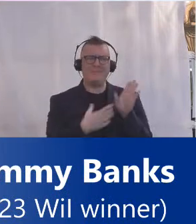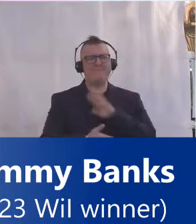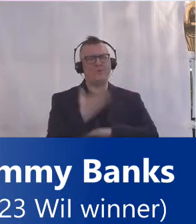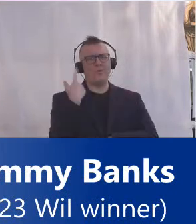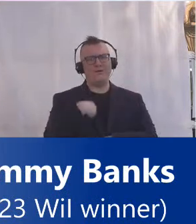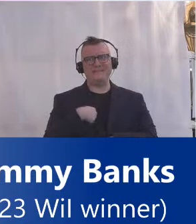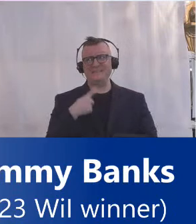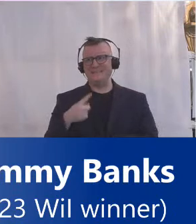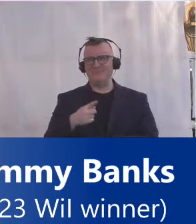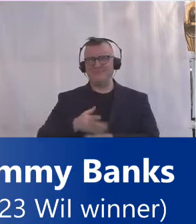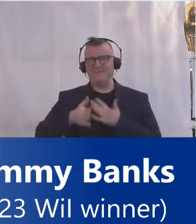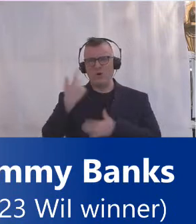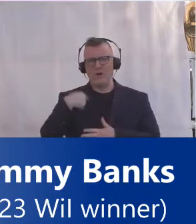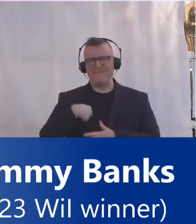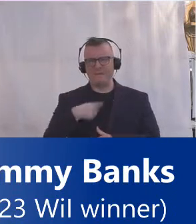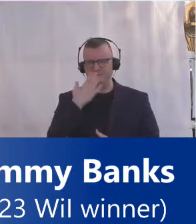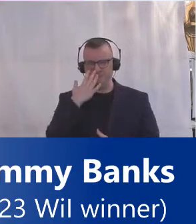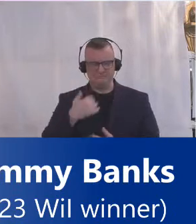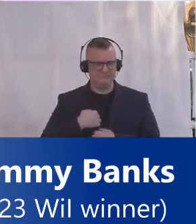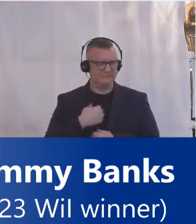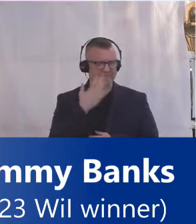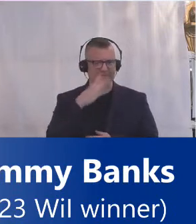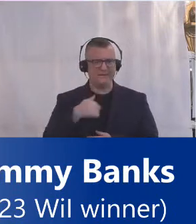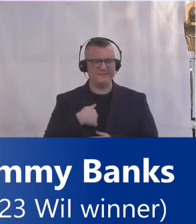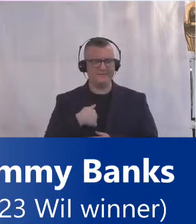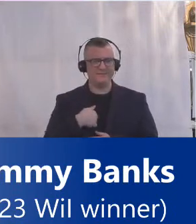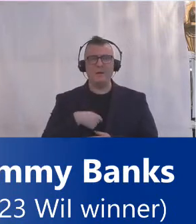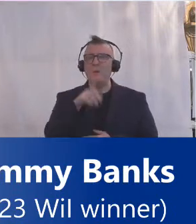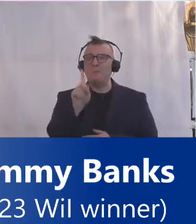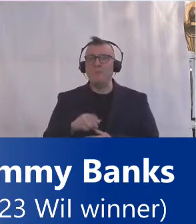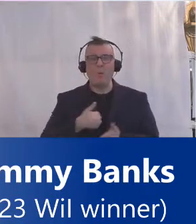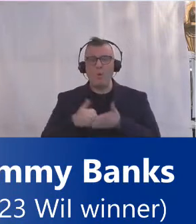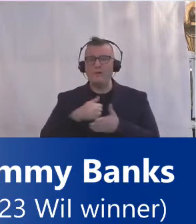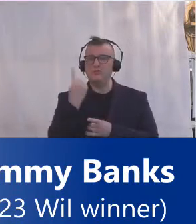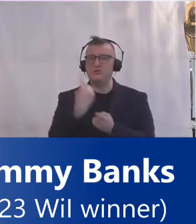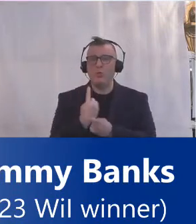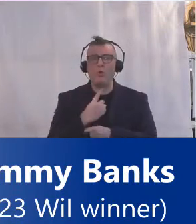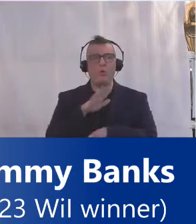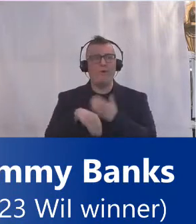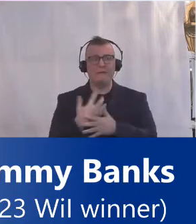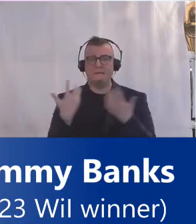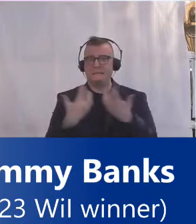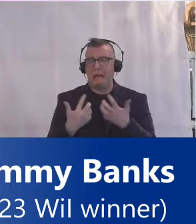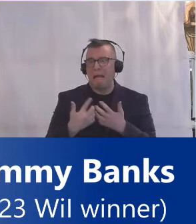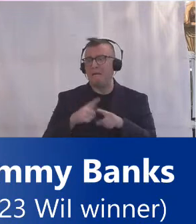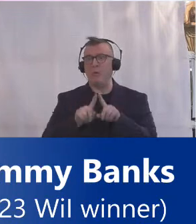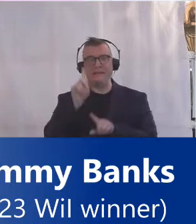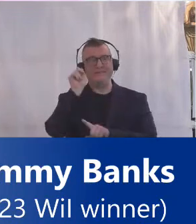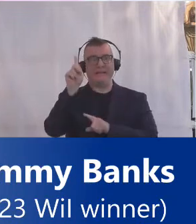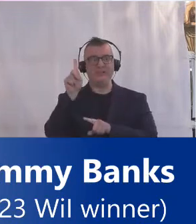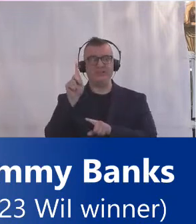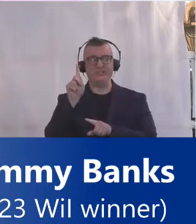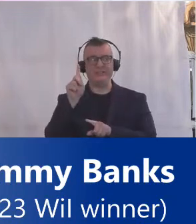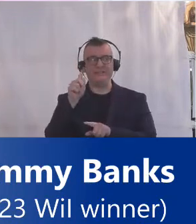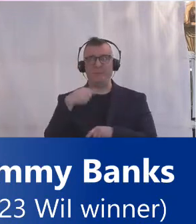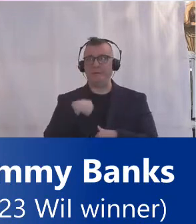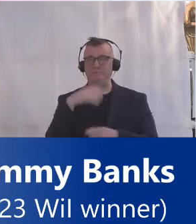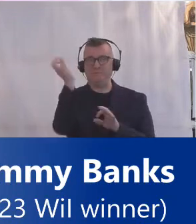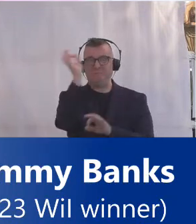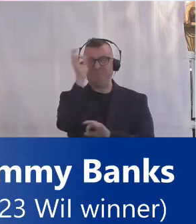complete imposter. Everybody's talking about tech and innovation, and that's not me. I know nothing about